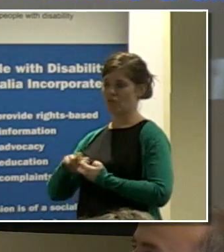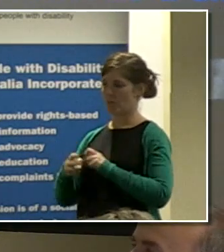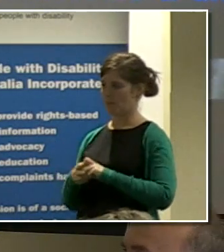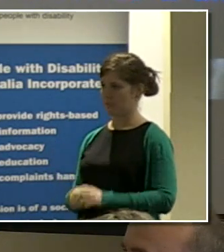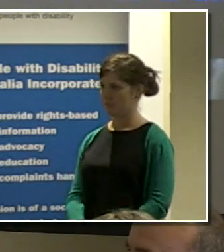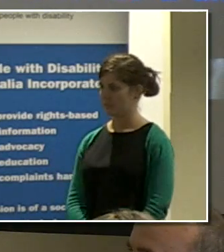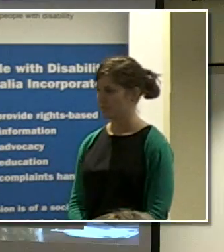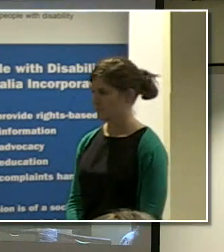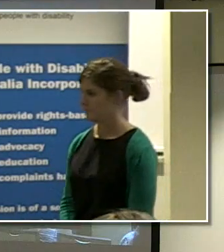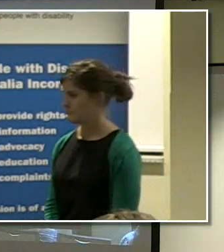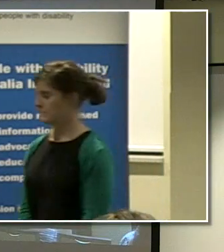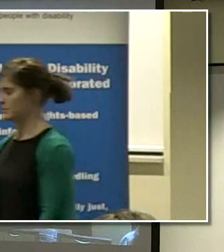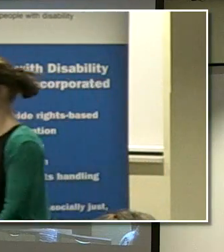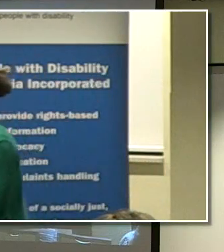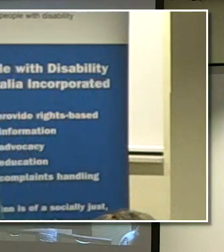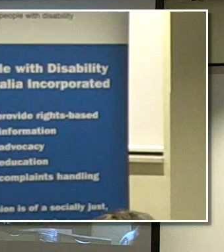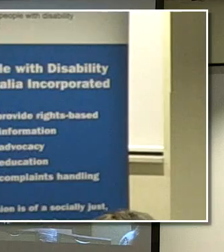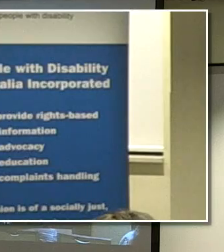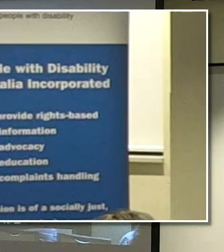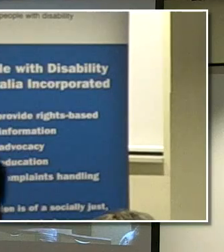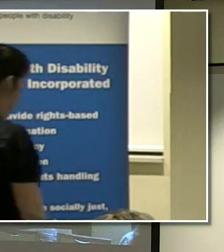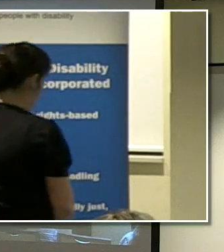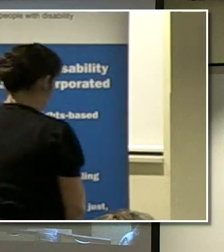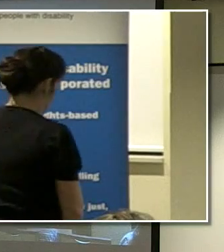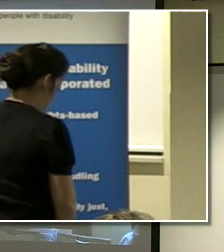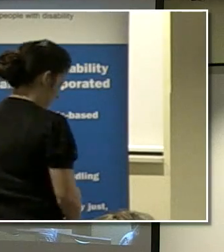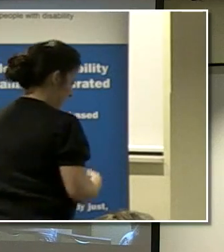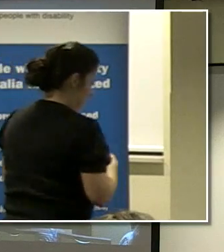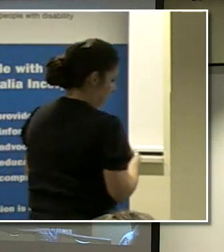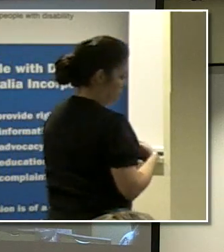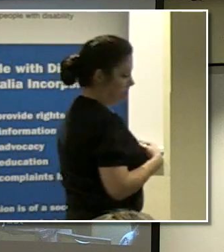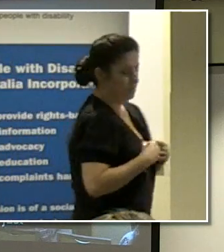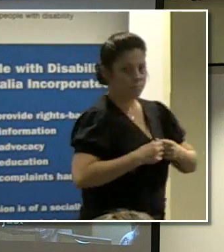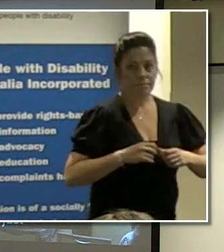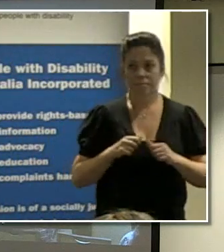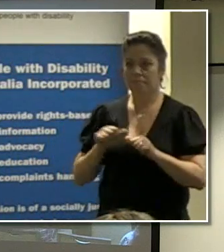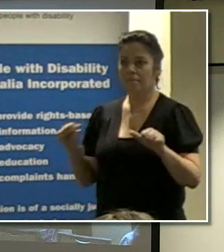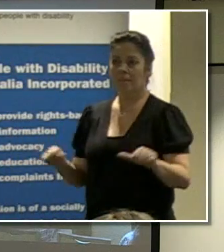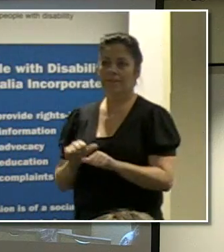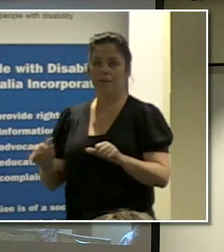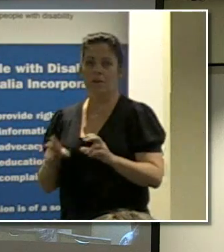What makes it a transport problem and not a disability? I mean, just sort of thinking about that, it's almost like an Uber